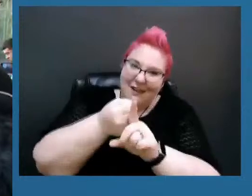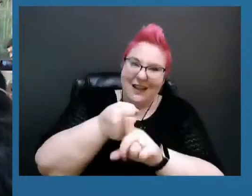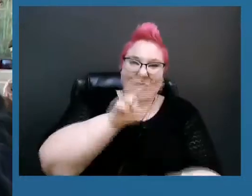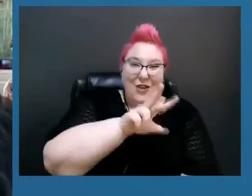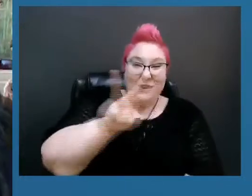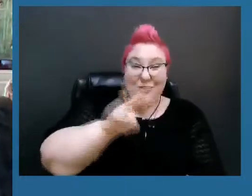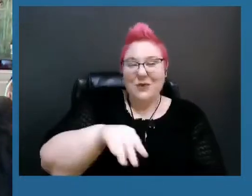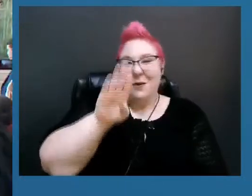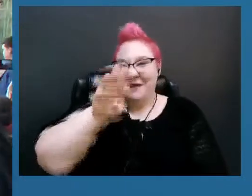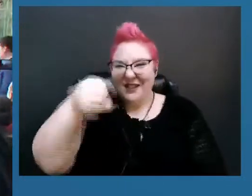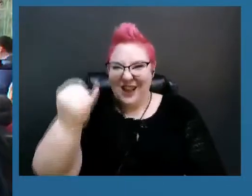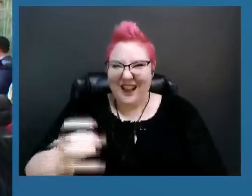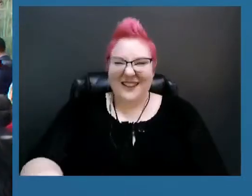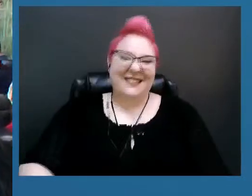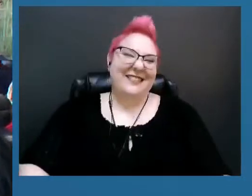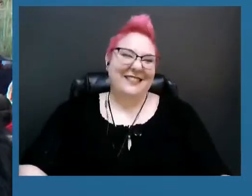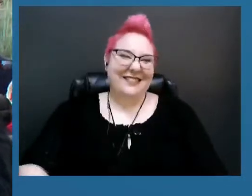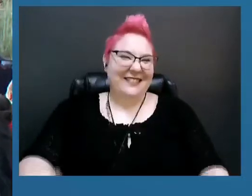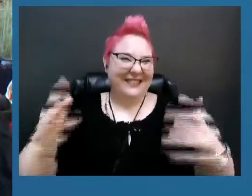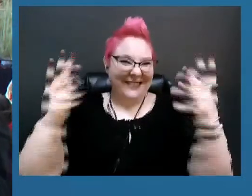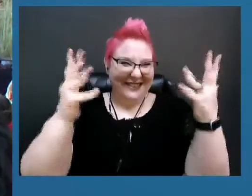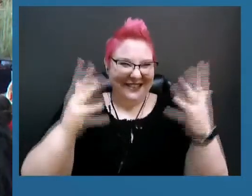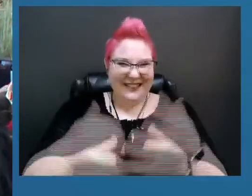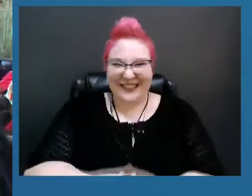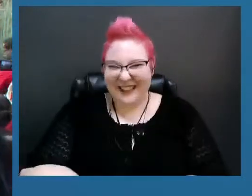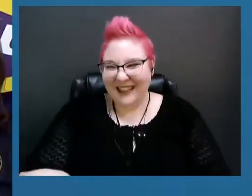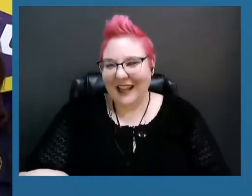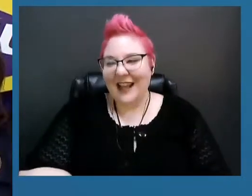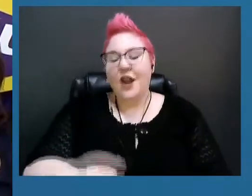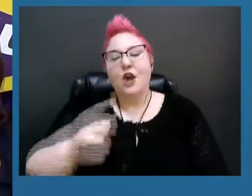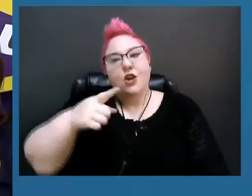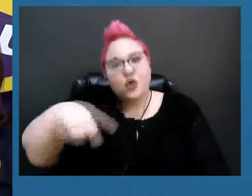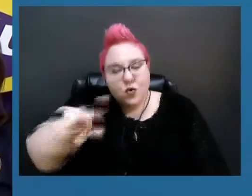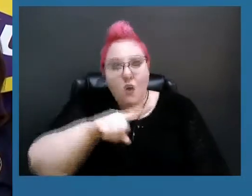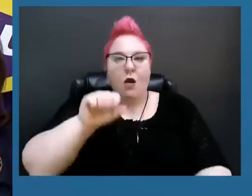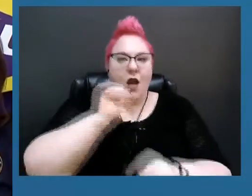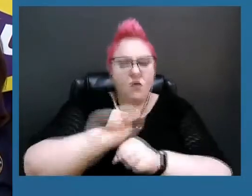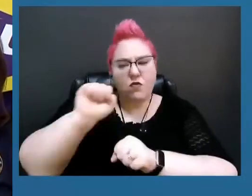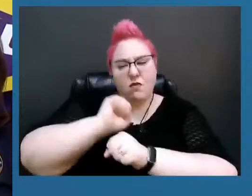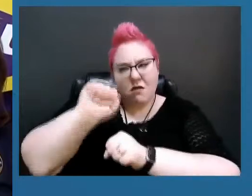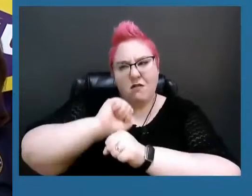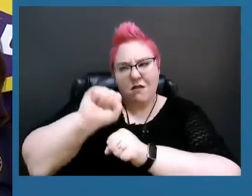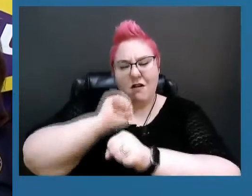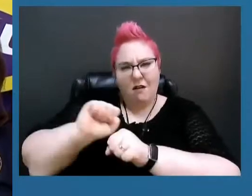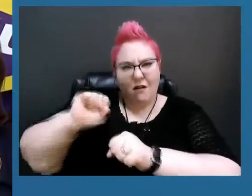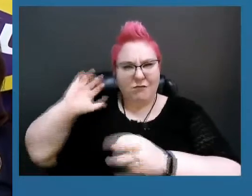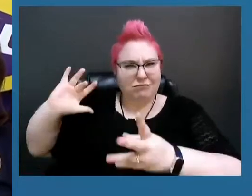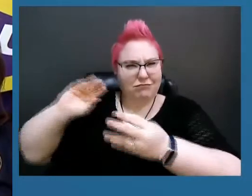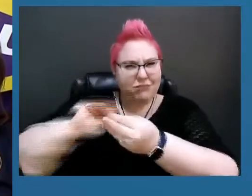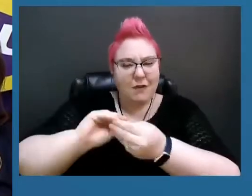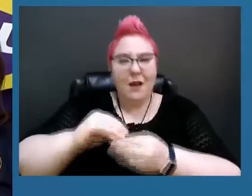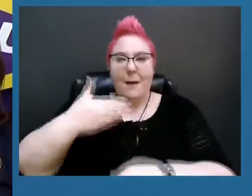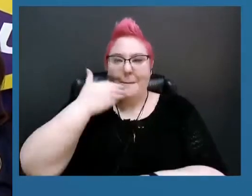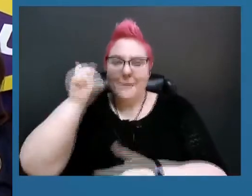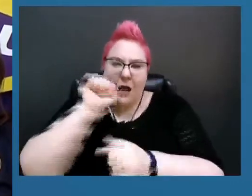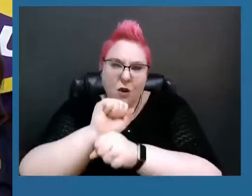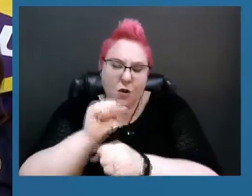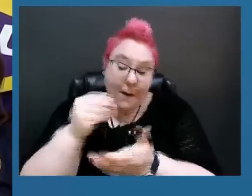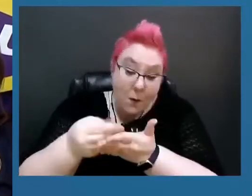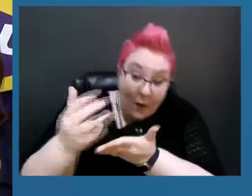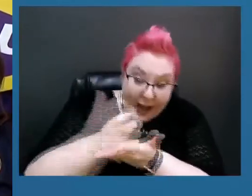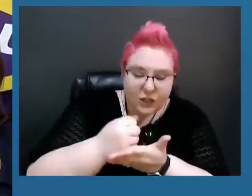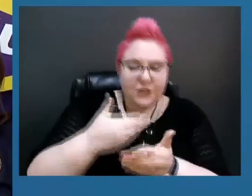BJ! Again, you all have worked tirelessly for years to secure better wages, better working conditions, and better